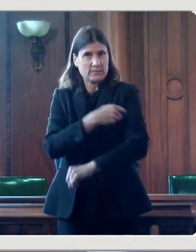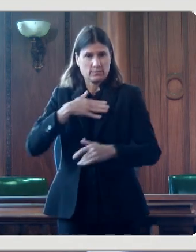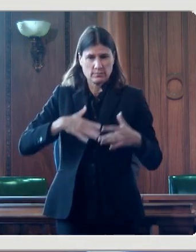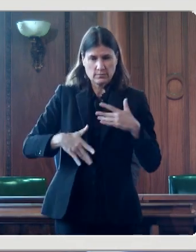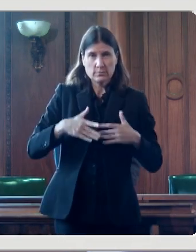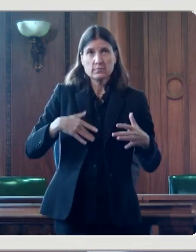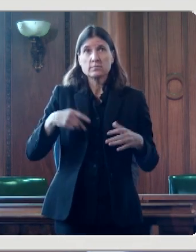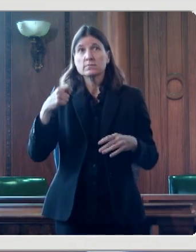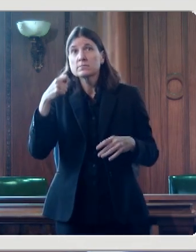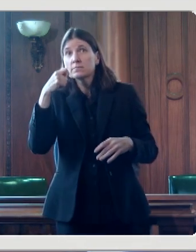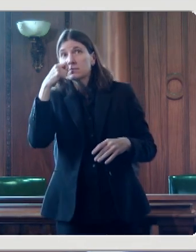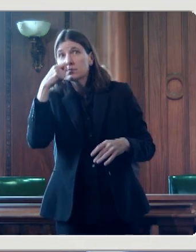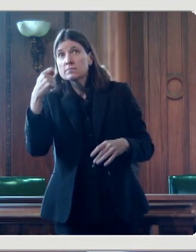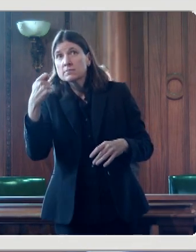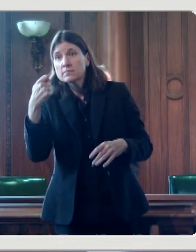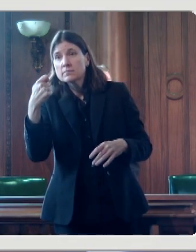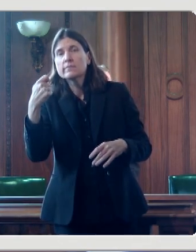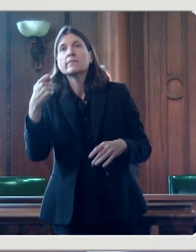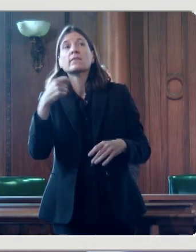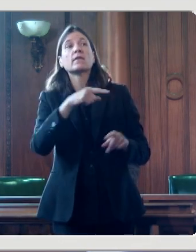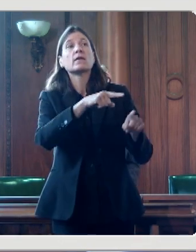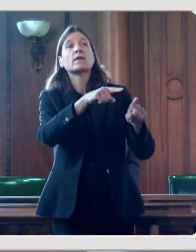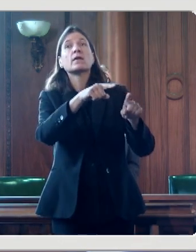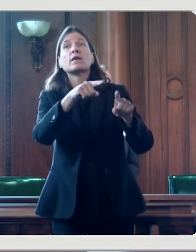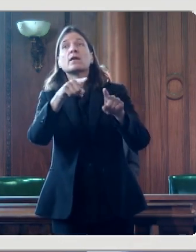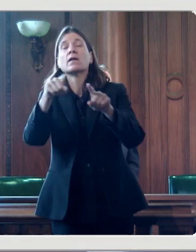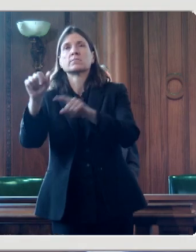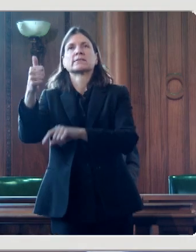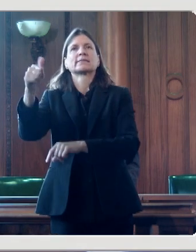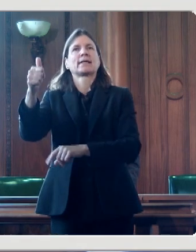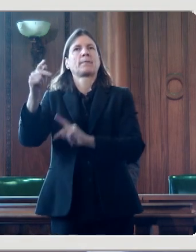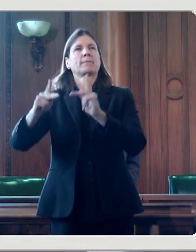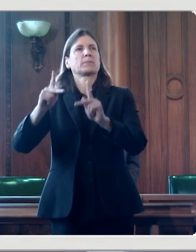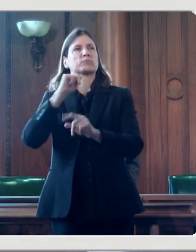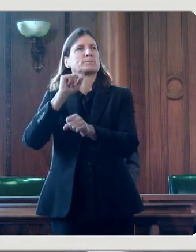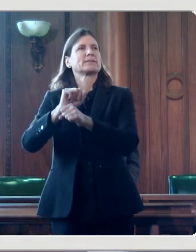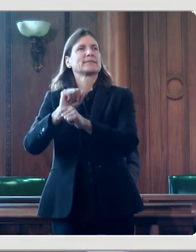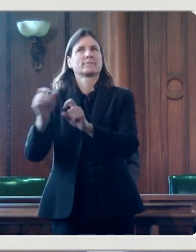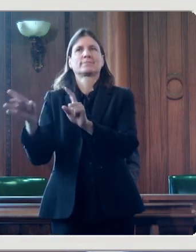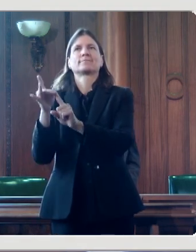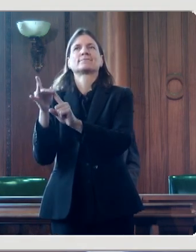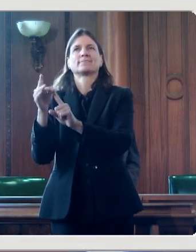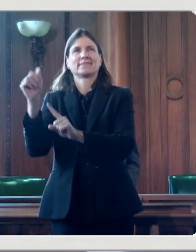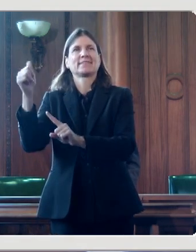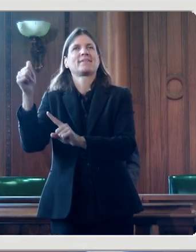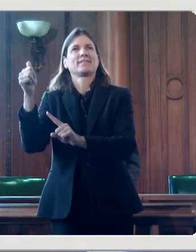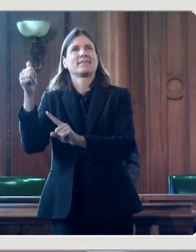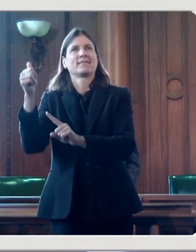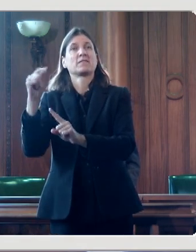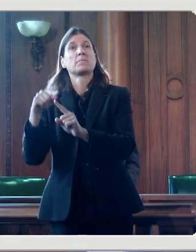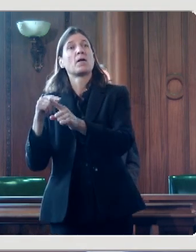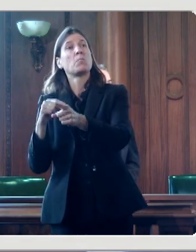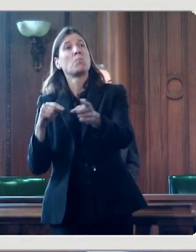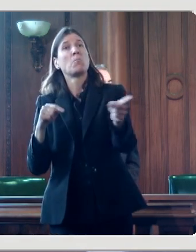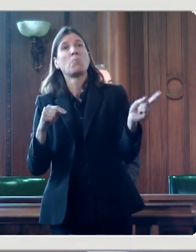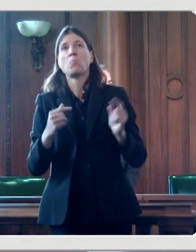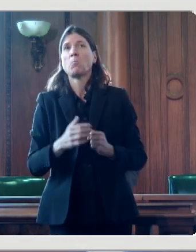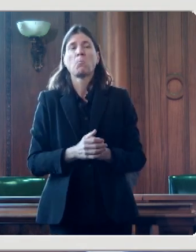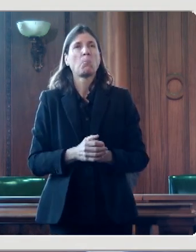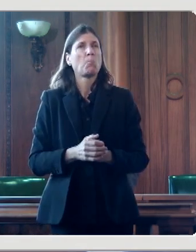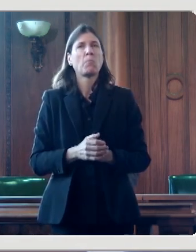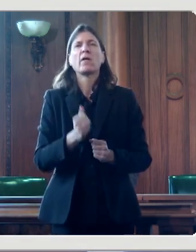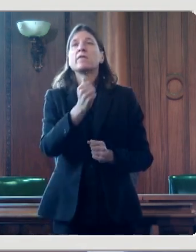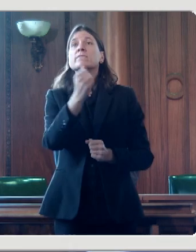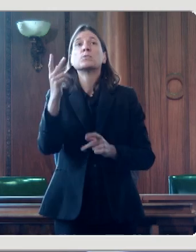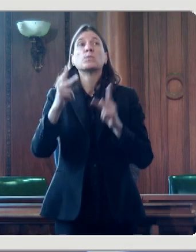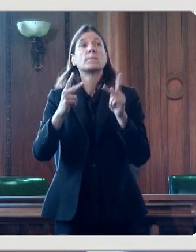are now on quarantine. There have been still just a handful of people with more serious allergic reactions, and they have